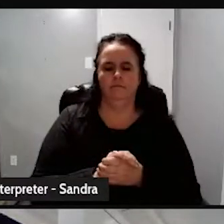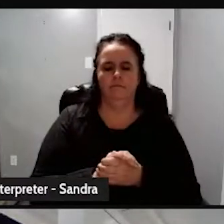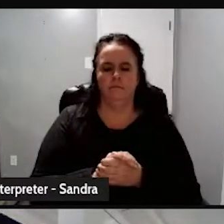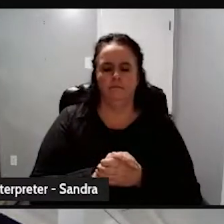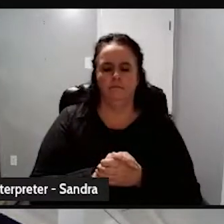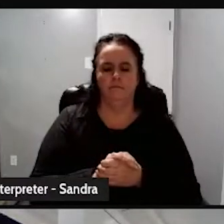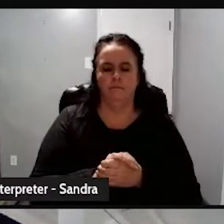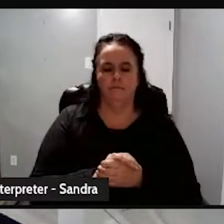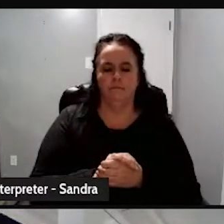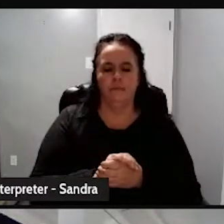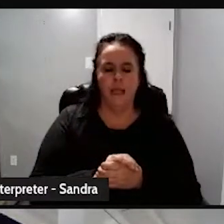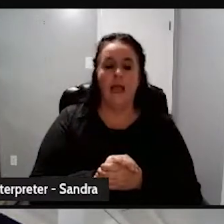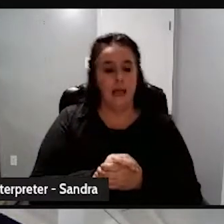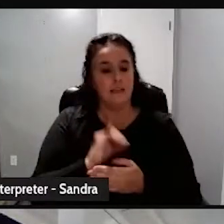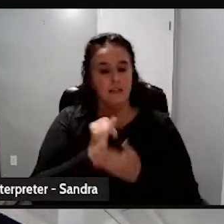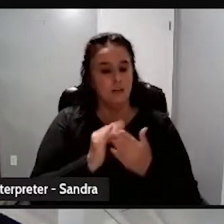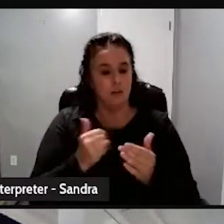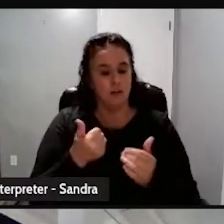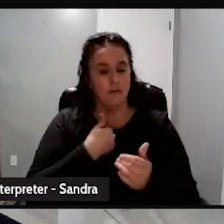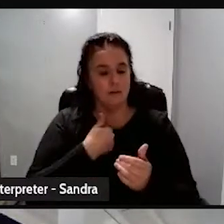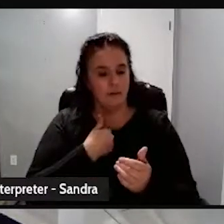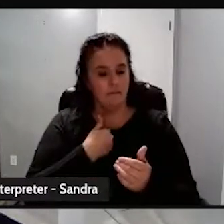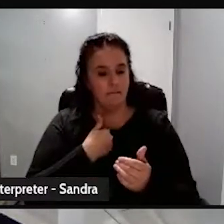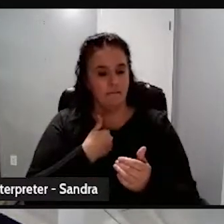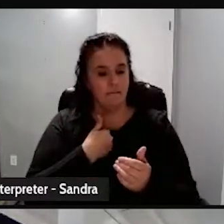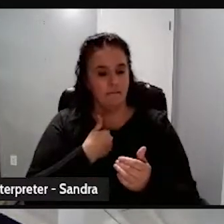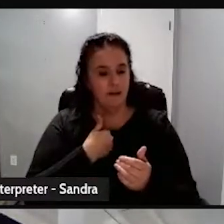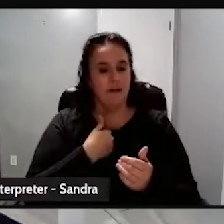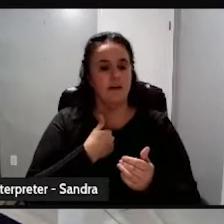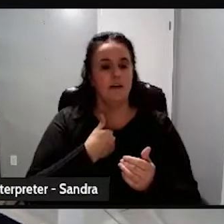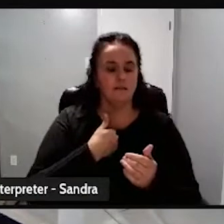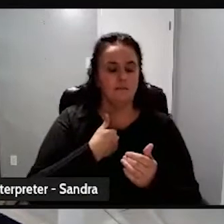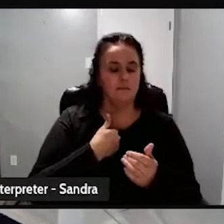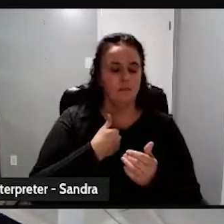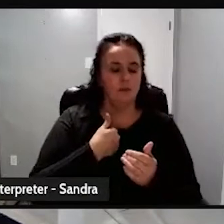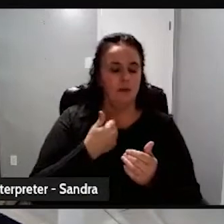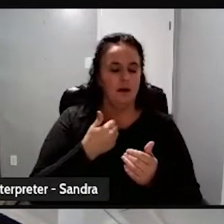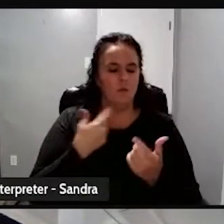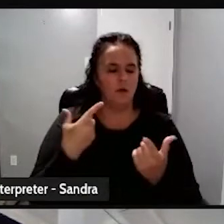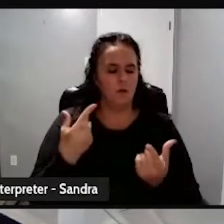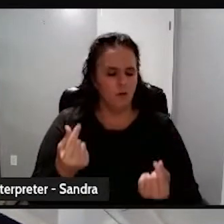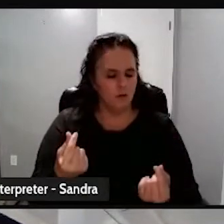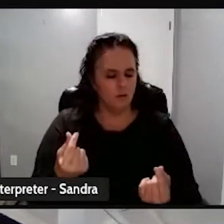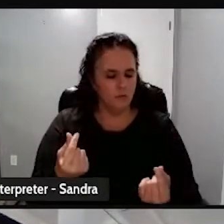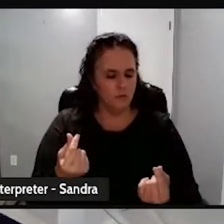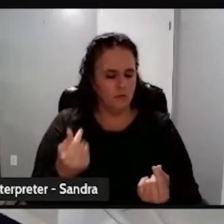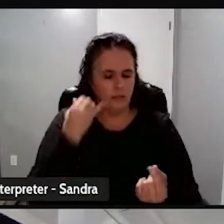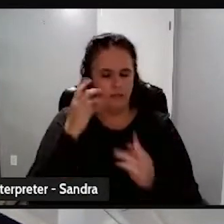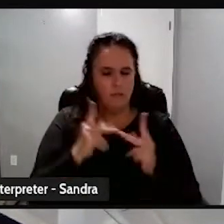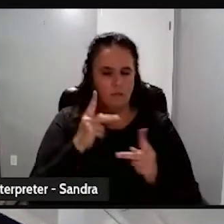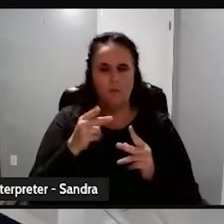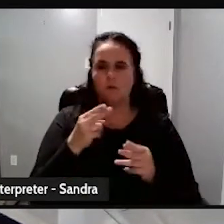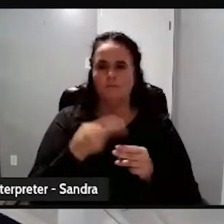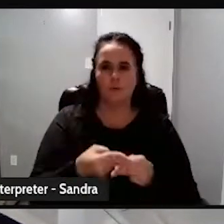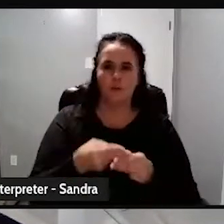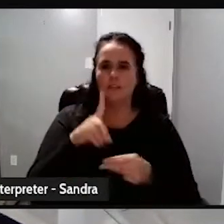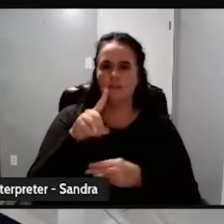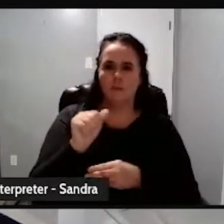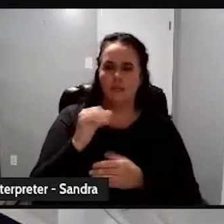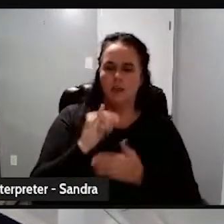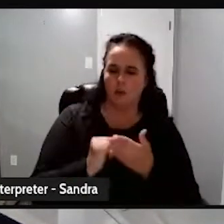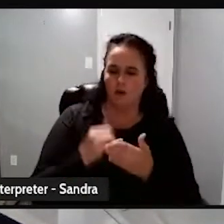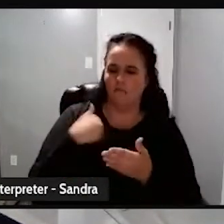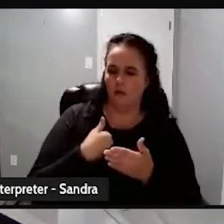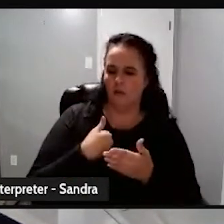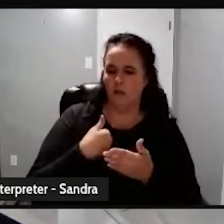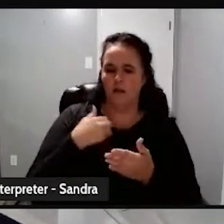artist myself and a disabled artist, what I do, if people want to call it disability art because I'm someone who's